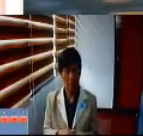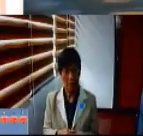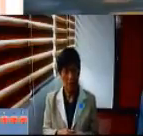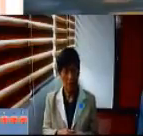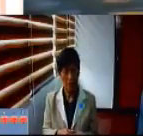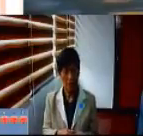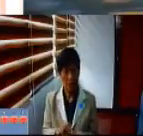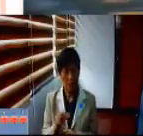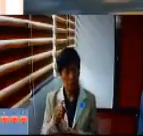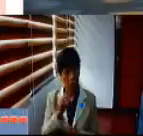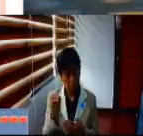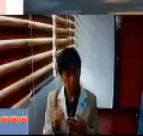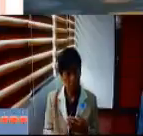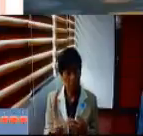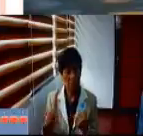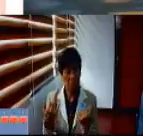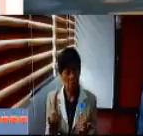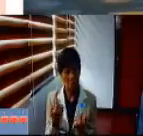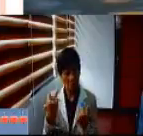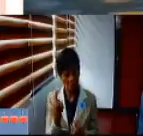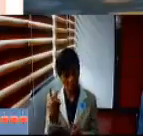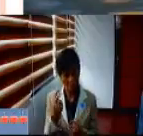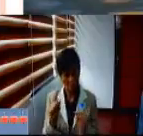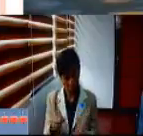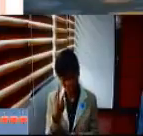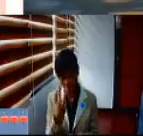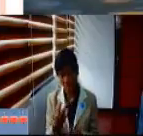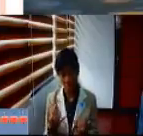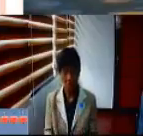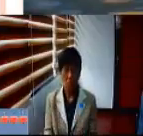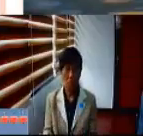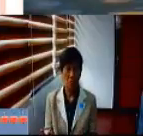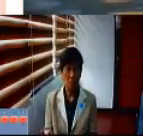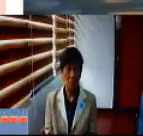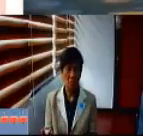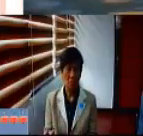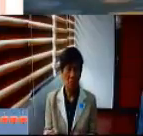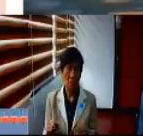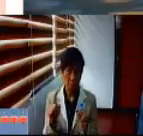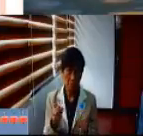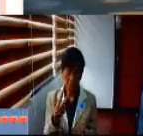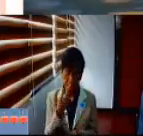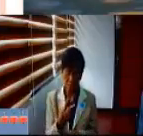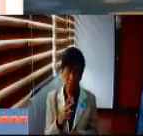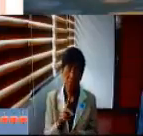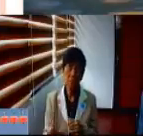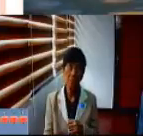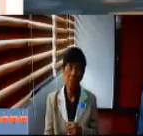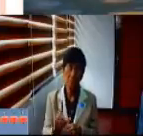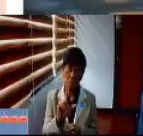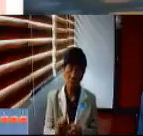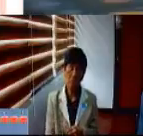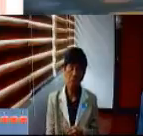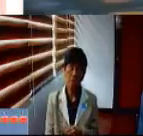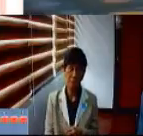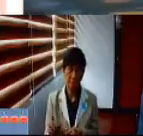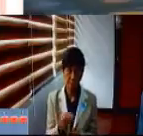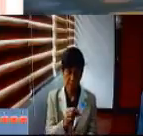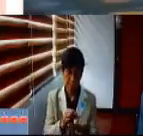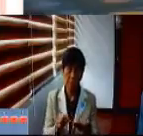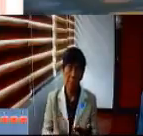So 10% na lang po yung nakikita natin right now. And as you can see in the lower graph, yung po kulay